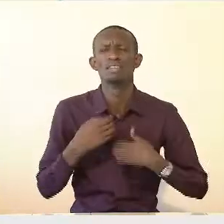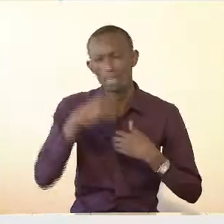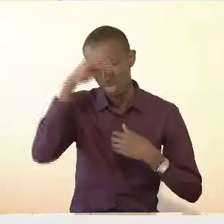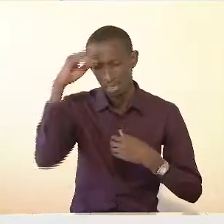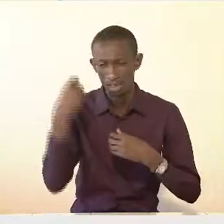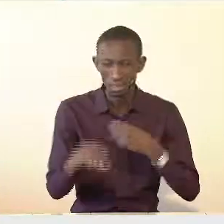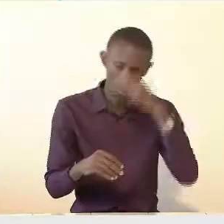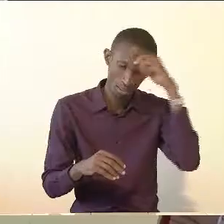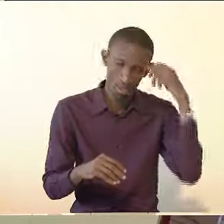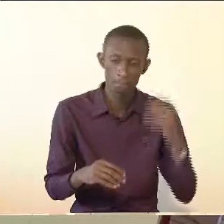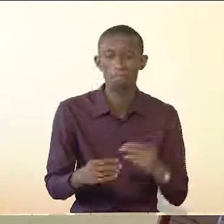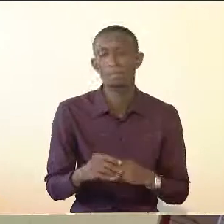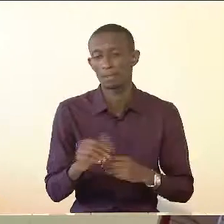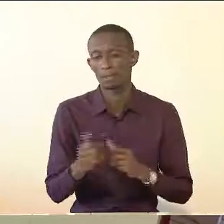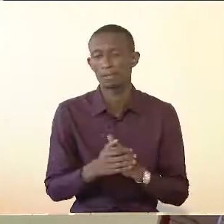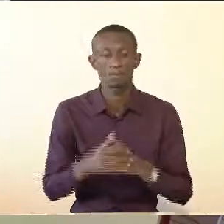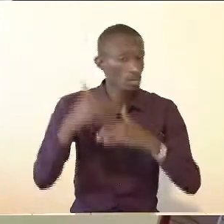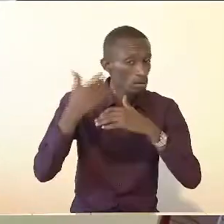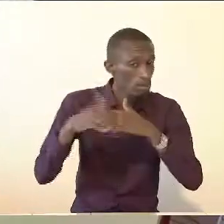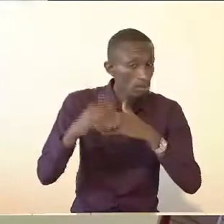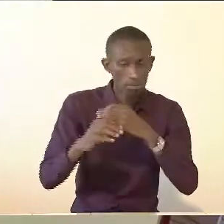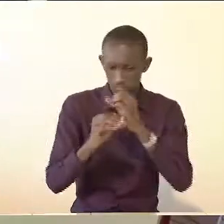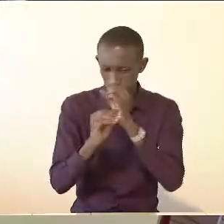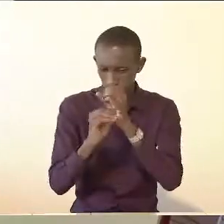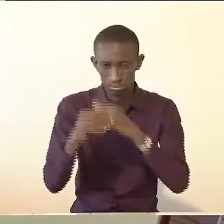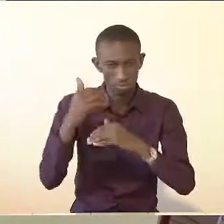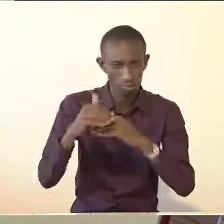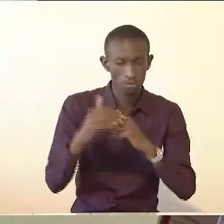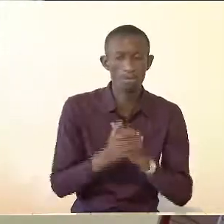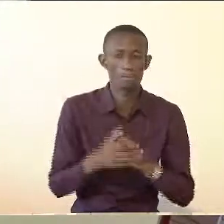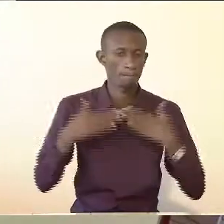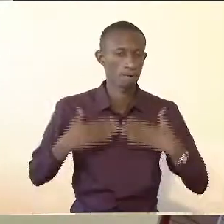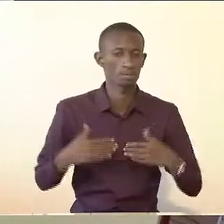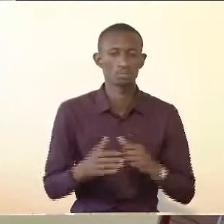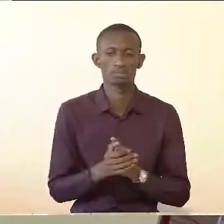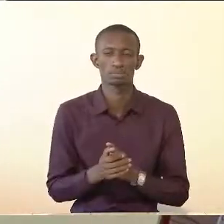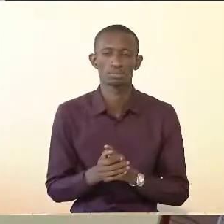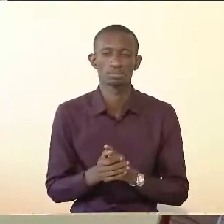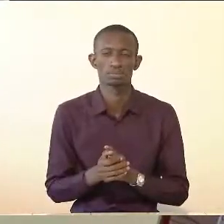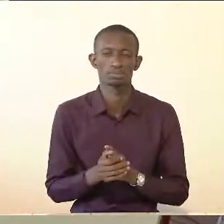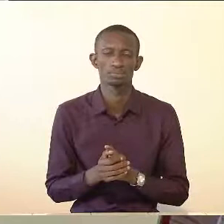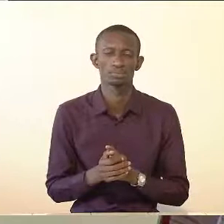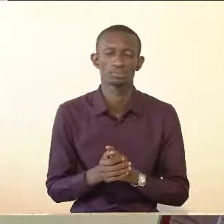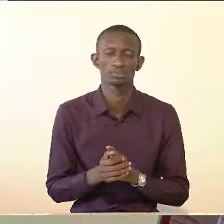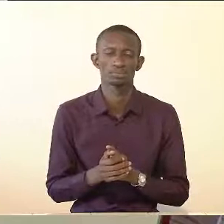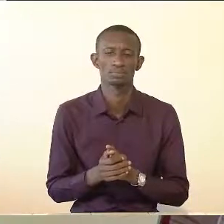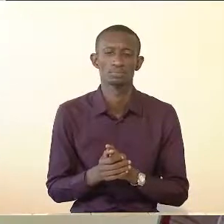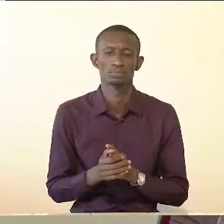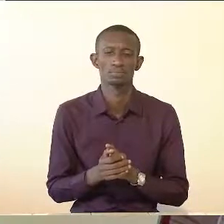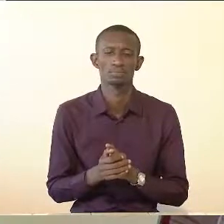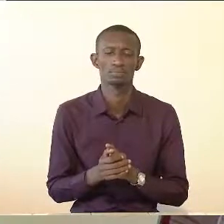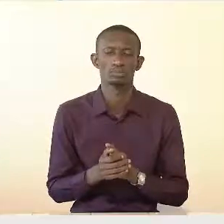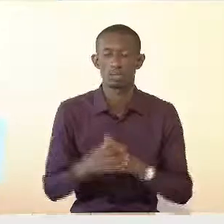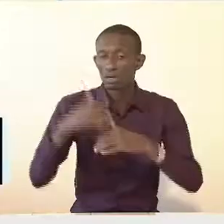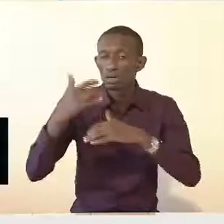vasodilation. The blood vessels, they dilate. They don't constrict. In that way, the